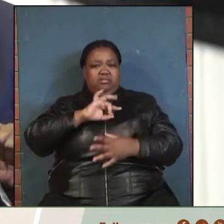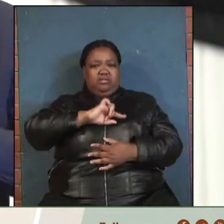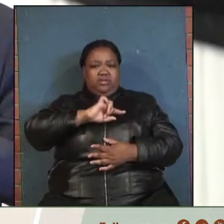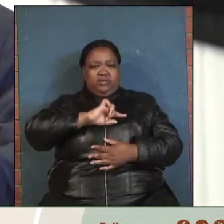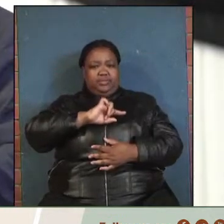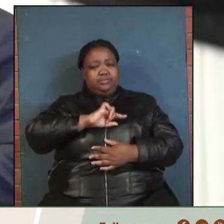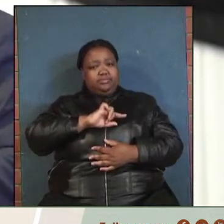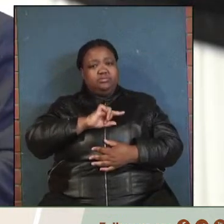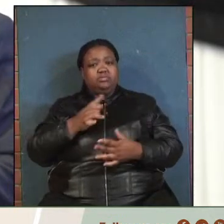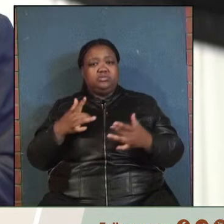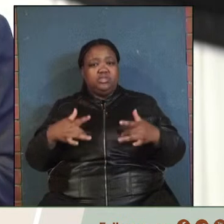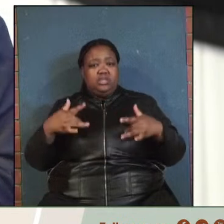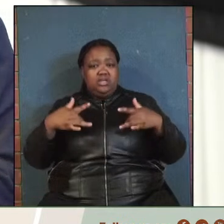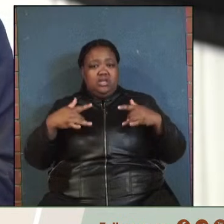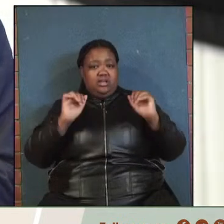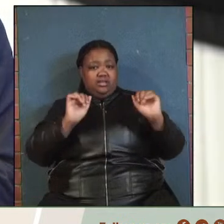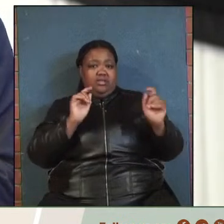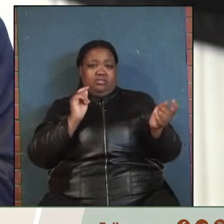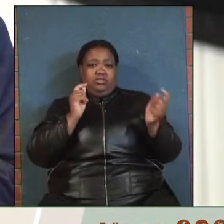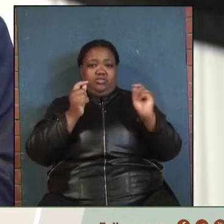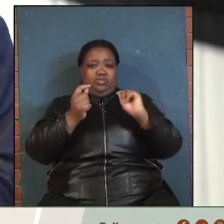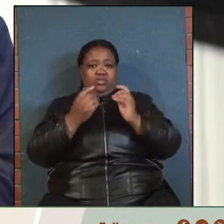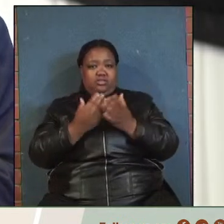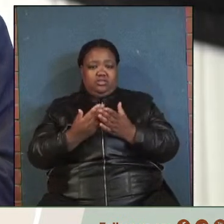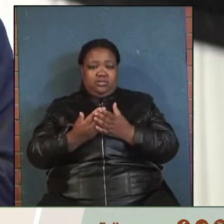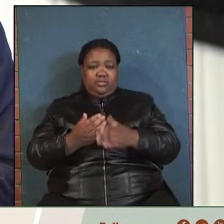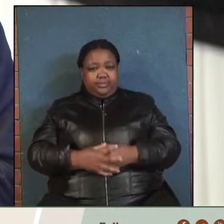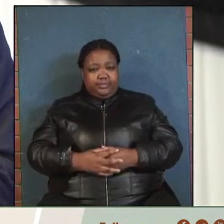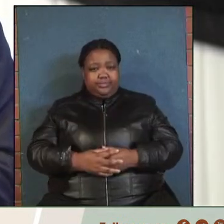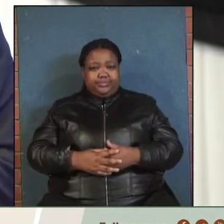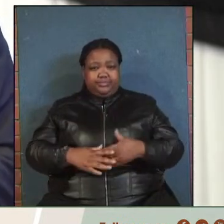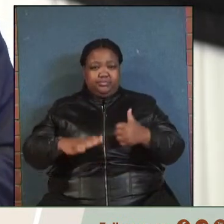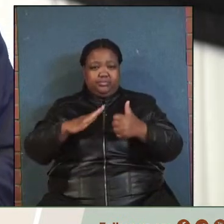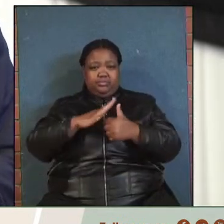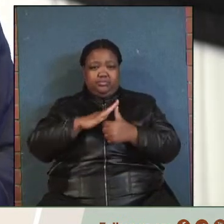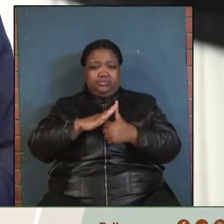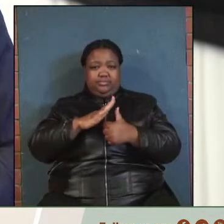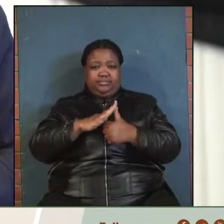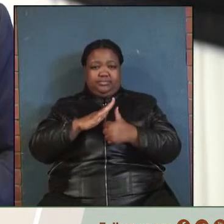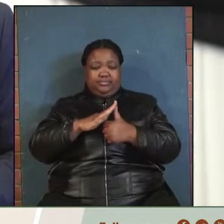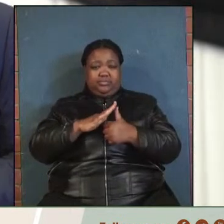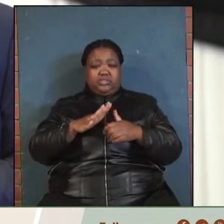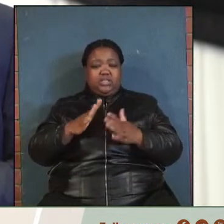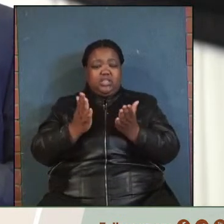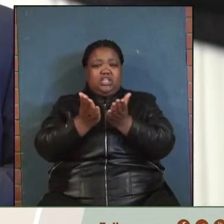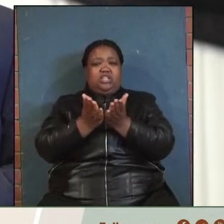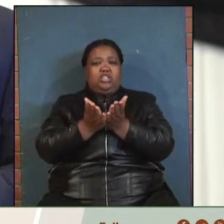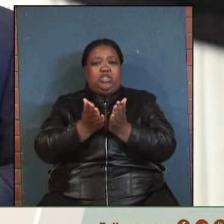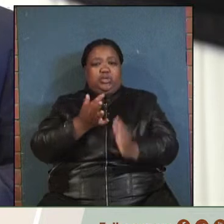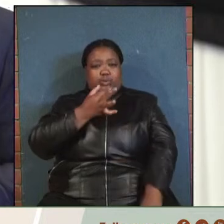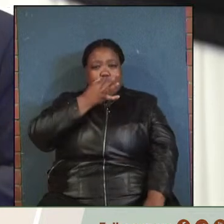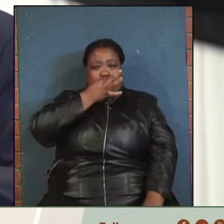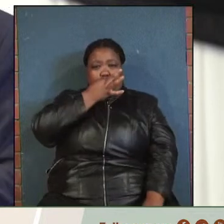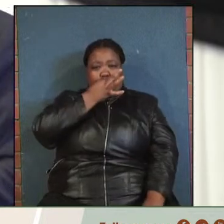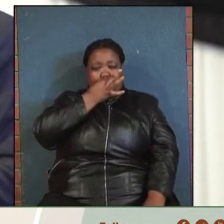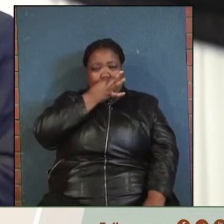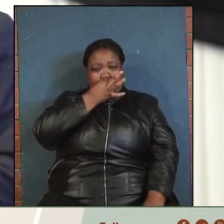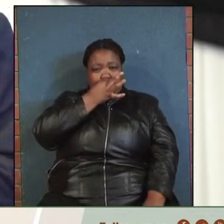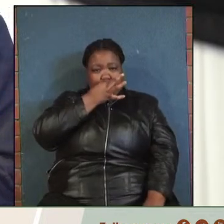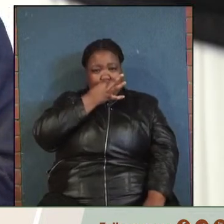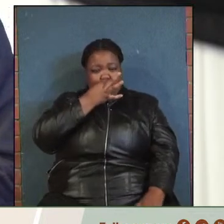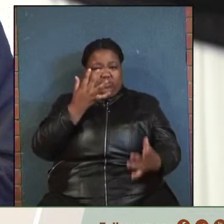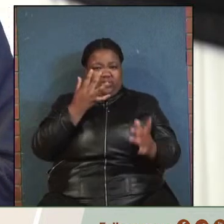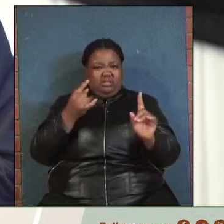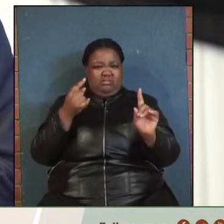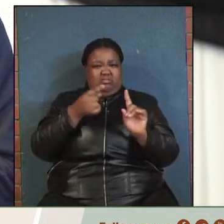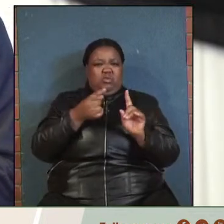to change your life. The first one about the bullying at the schools. That is the purpose.